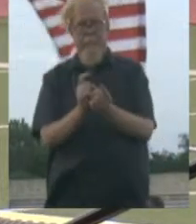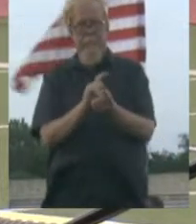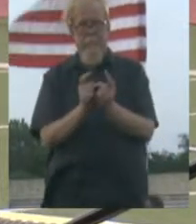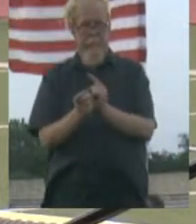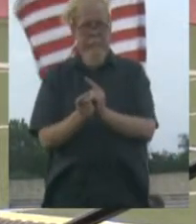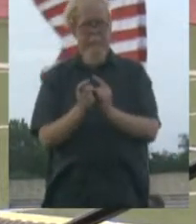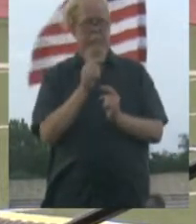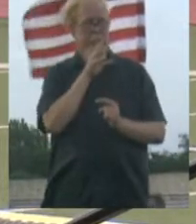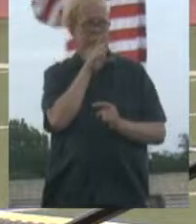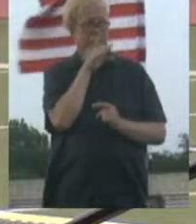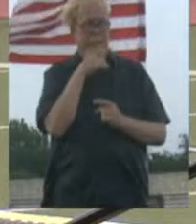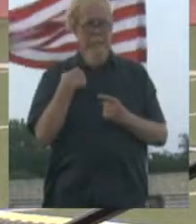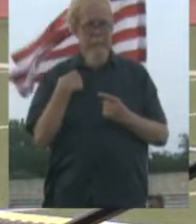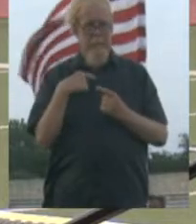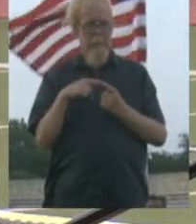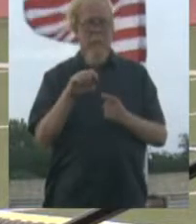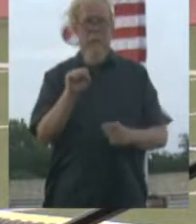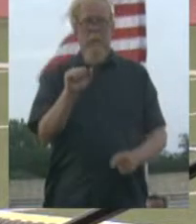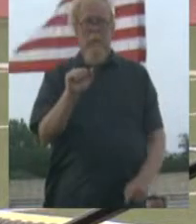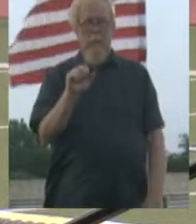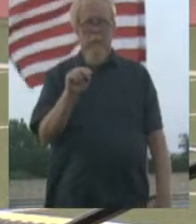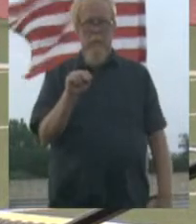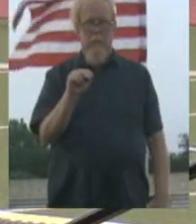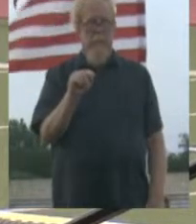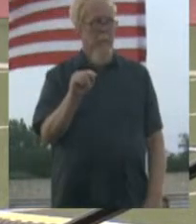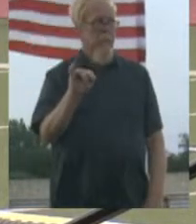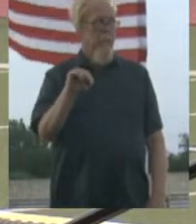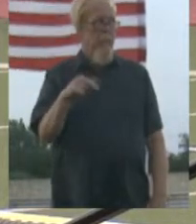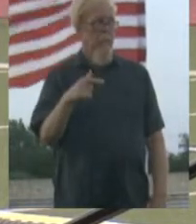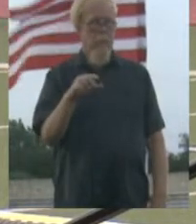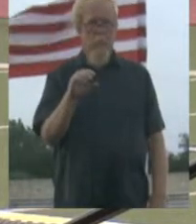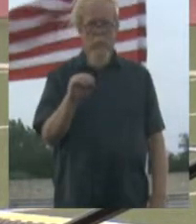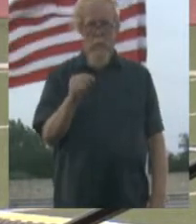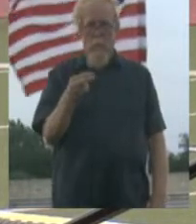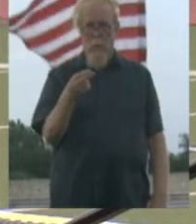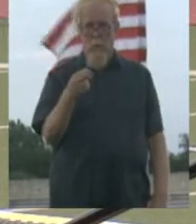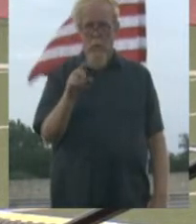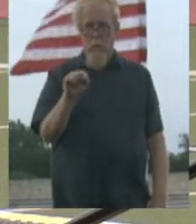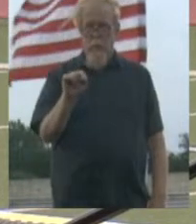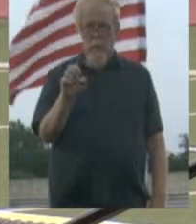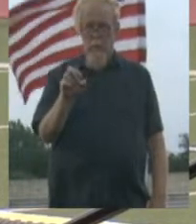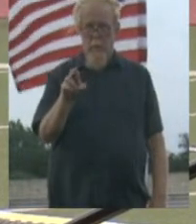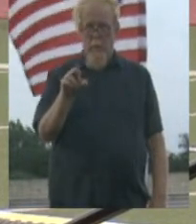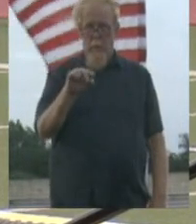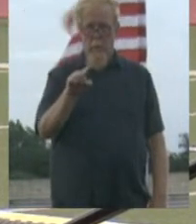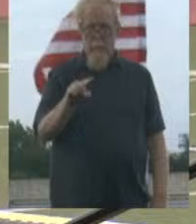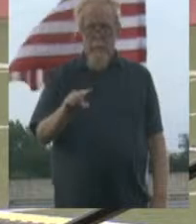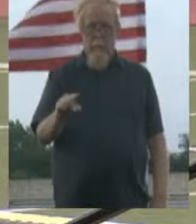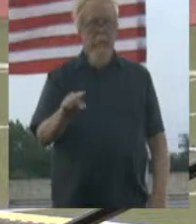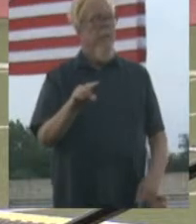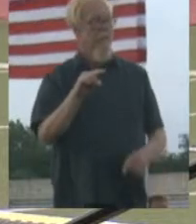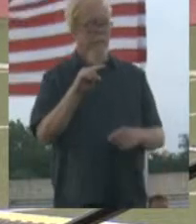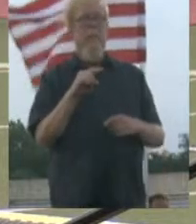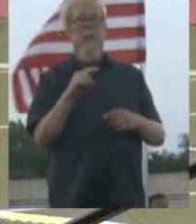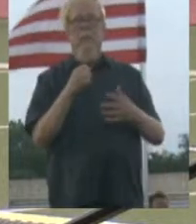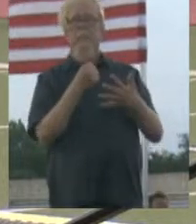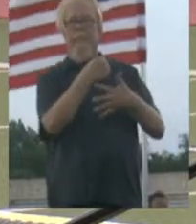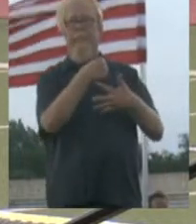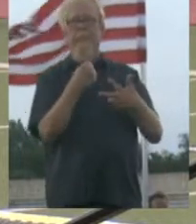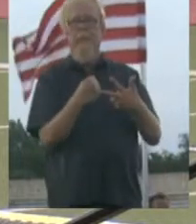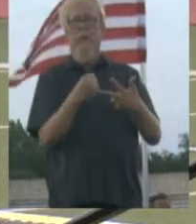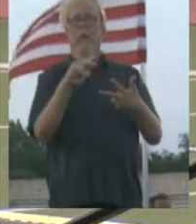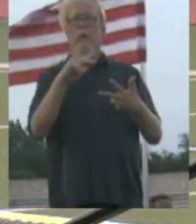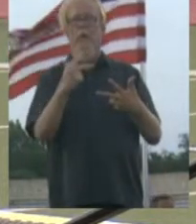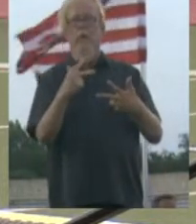will be Mr. Santiago Gutierrez, ranked third in our graduating class and superintendent's student